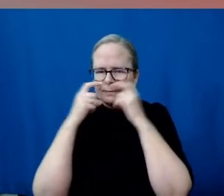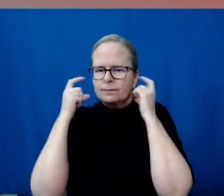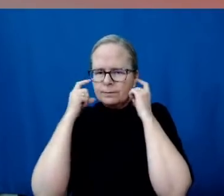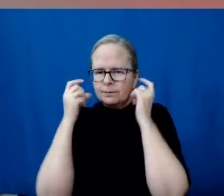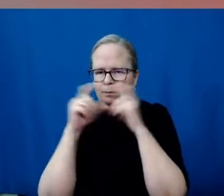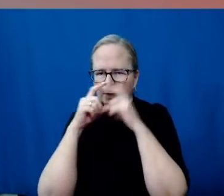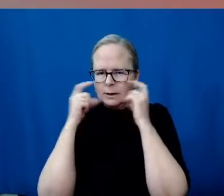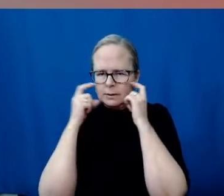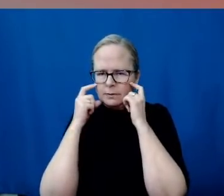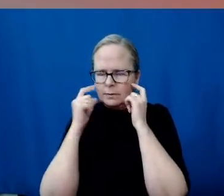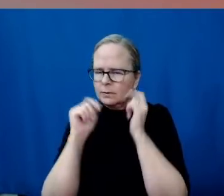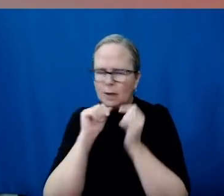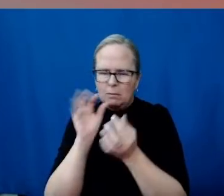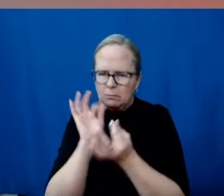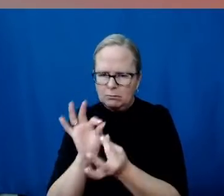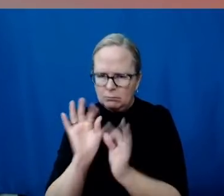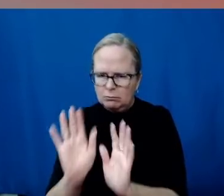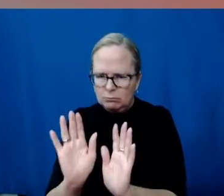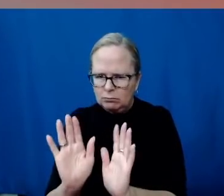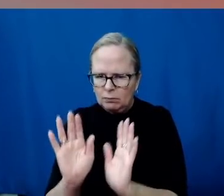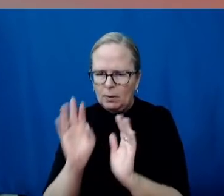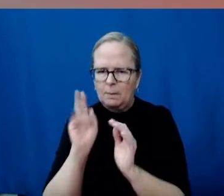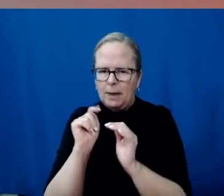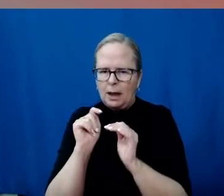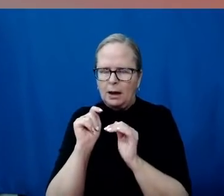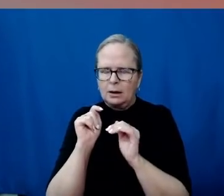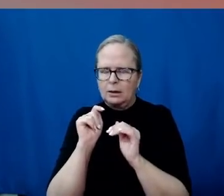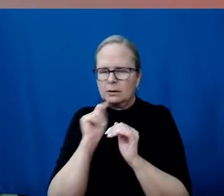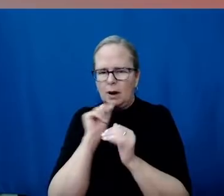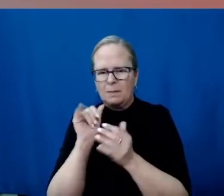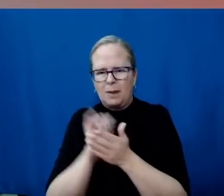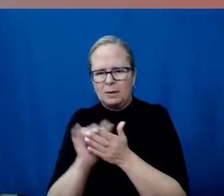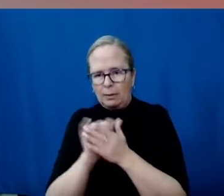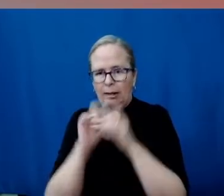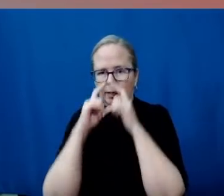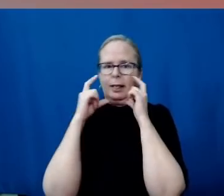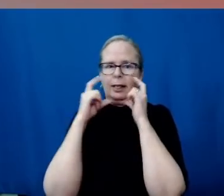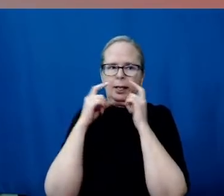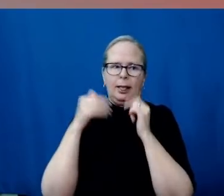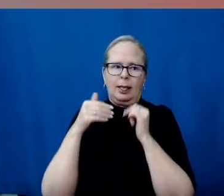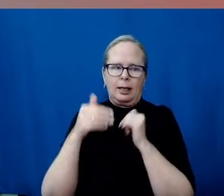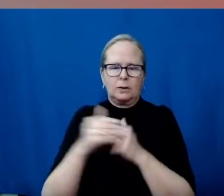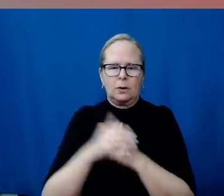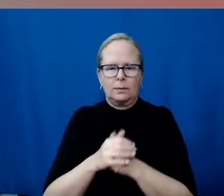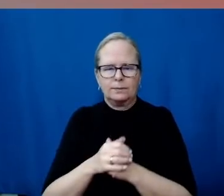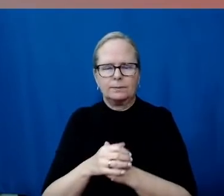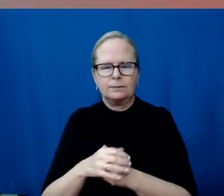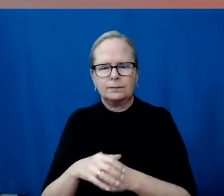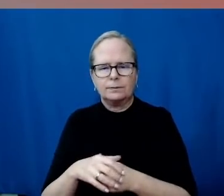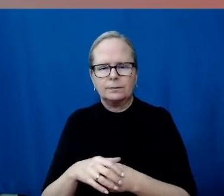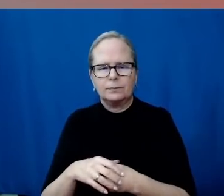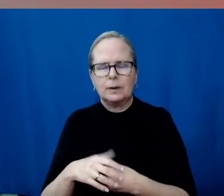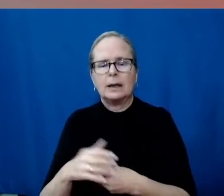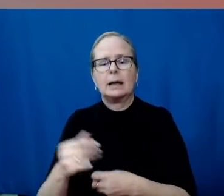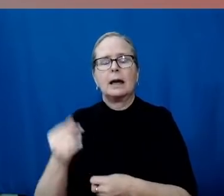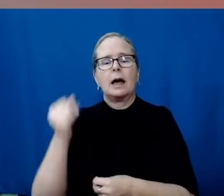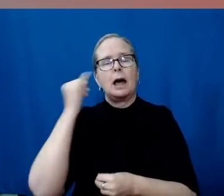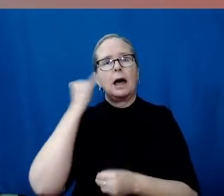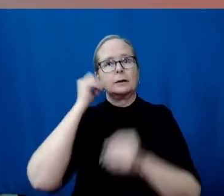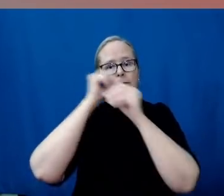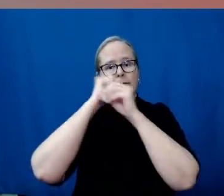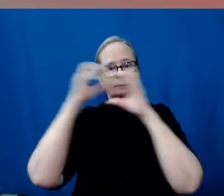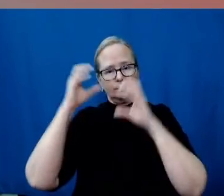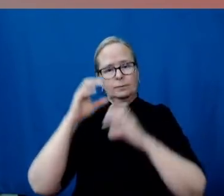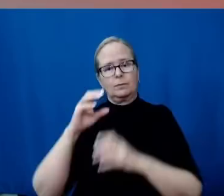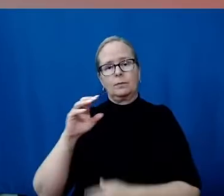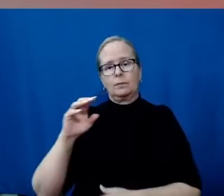it's not perfect, but it's also not impossible. And I think this idea that unless I can have